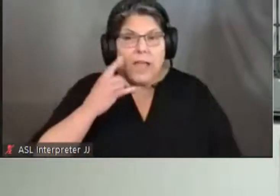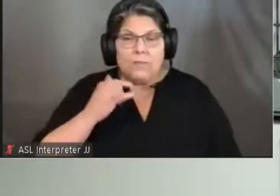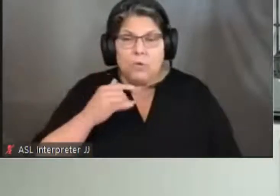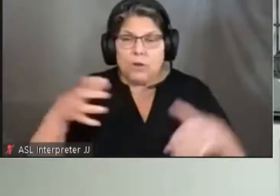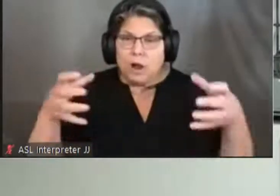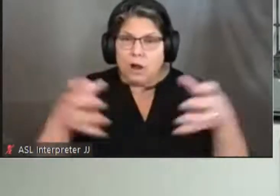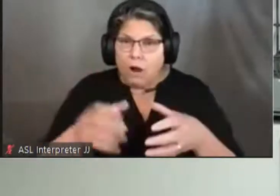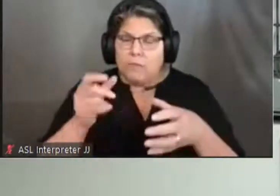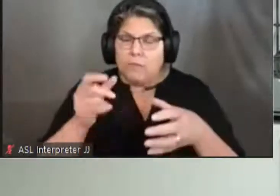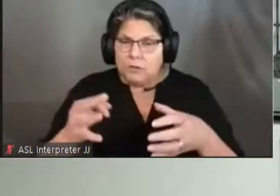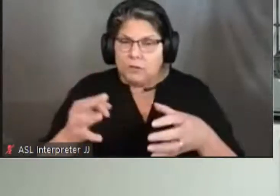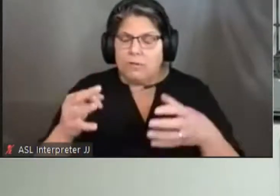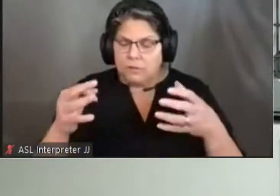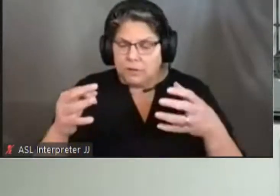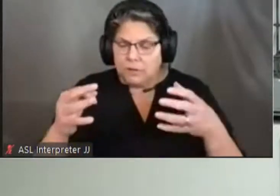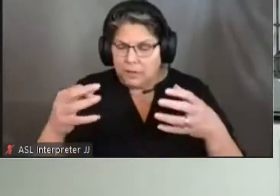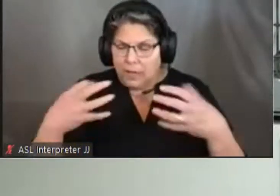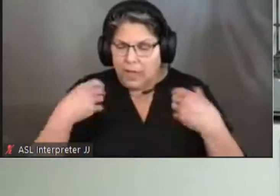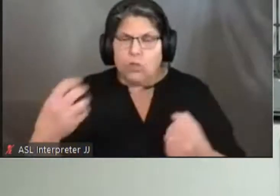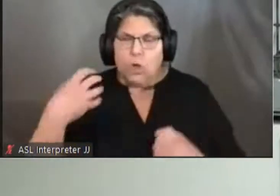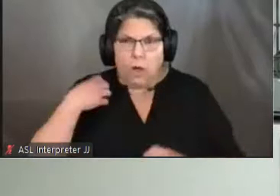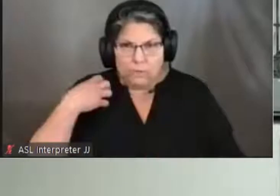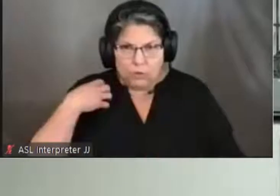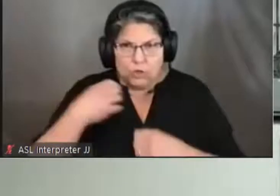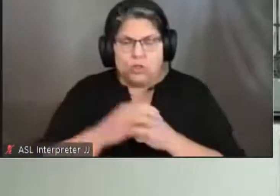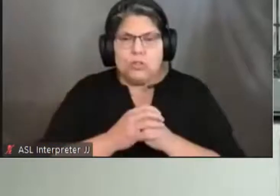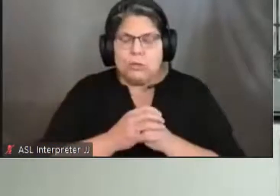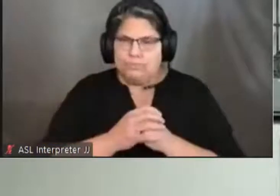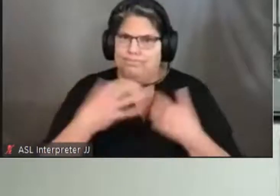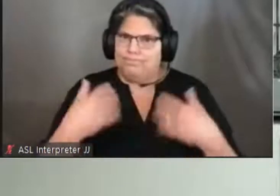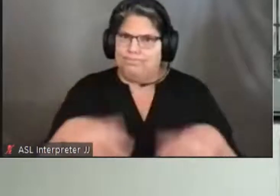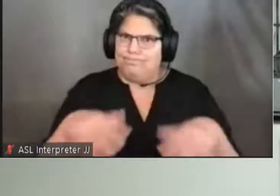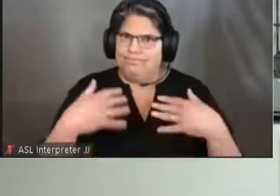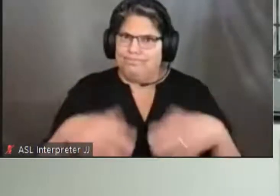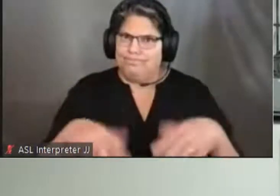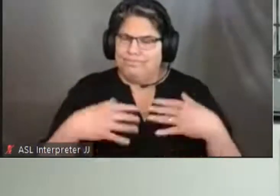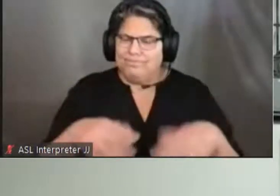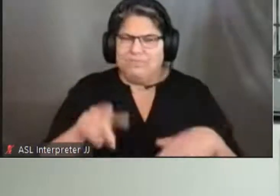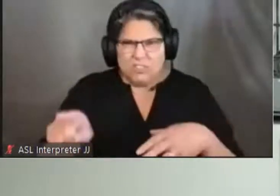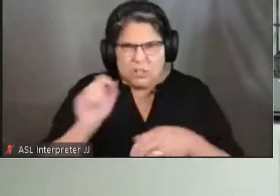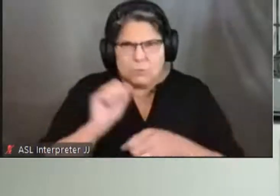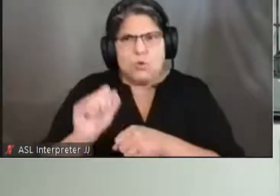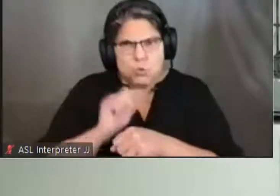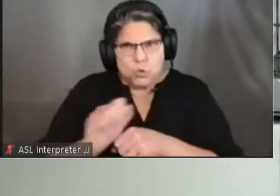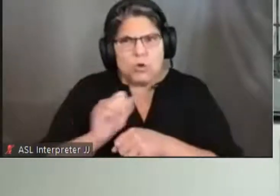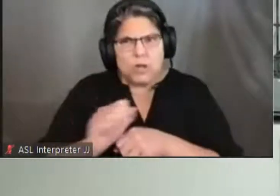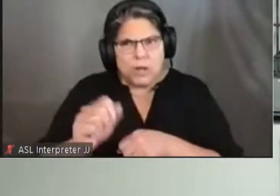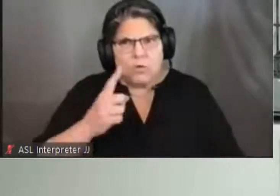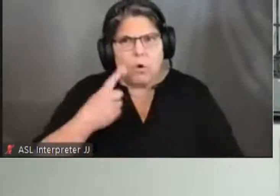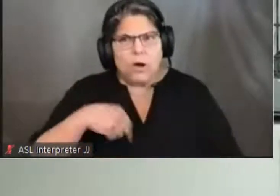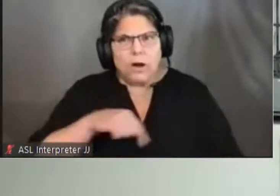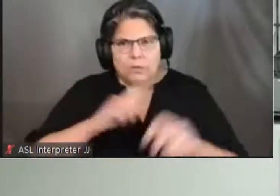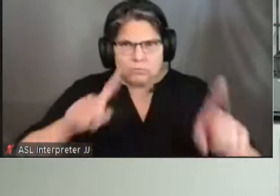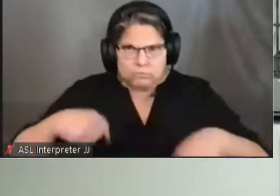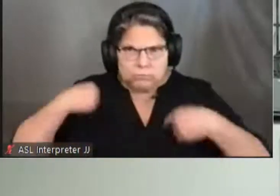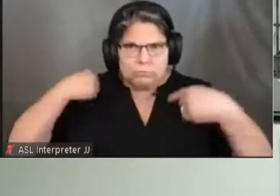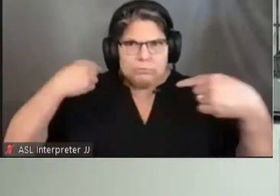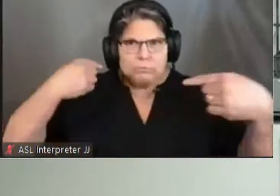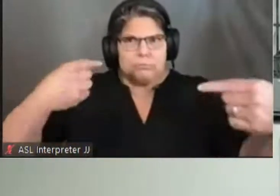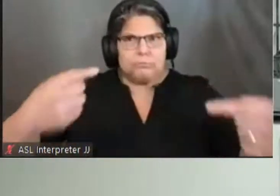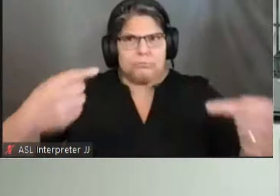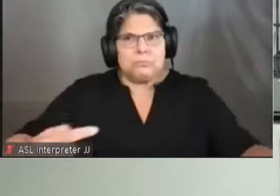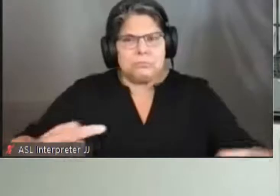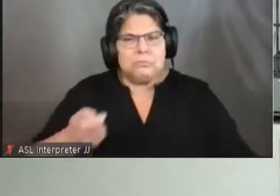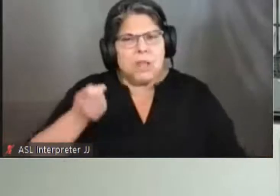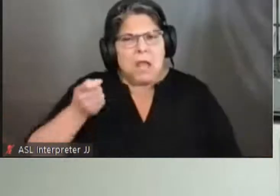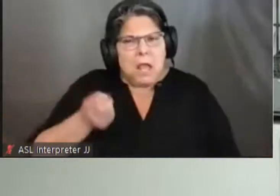Officers, CCLHO. So that's very good. She's been working on our behalf all this time, a little bit of the